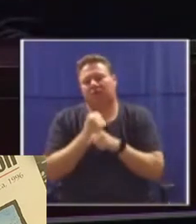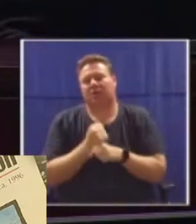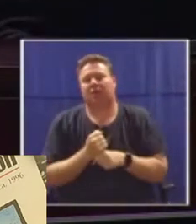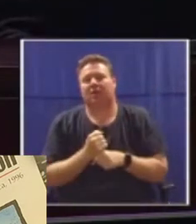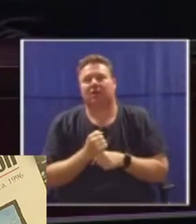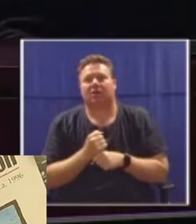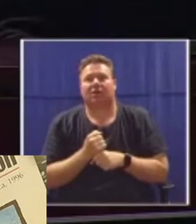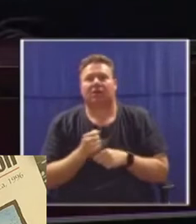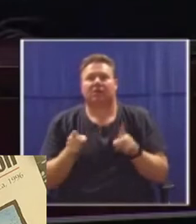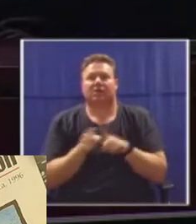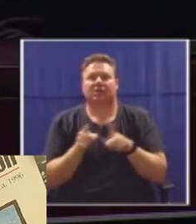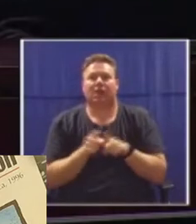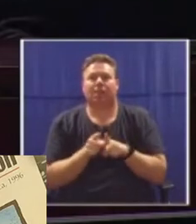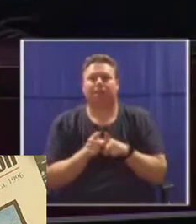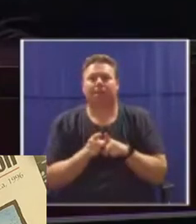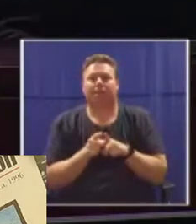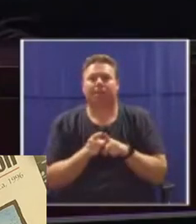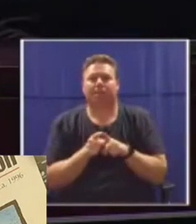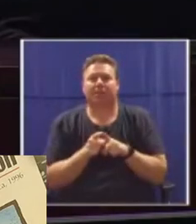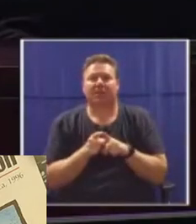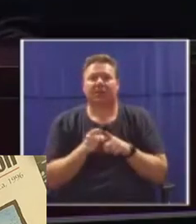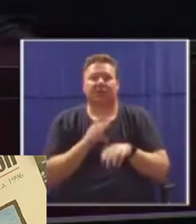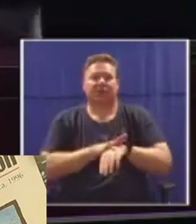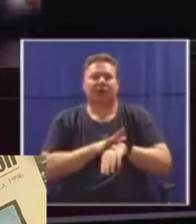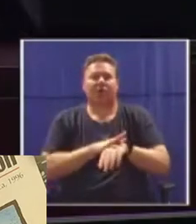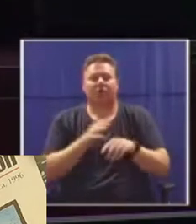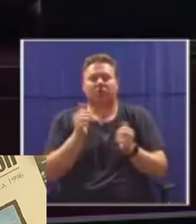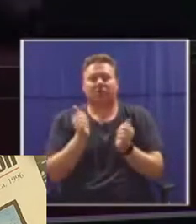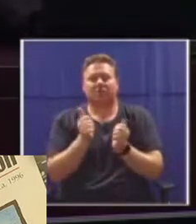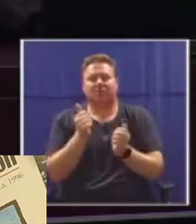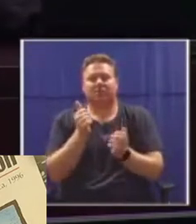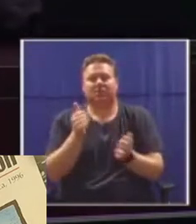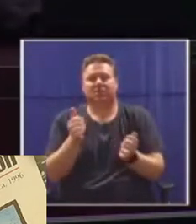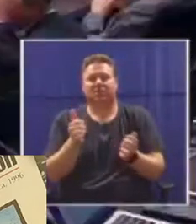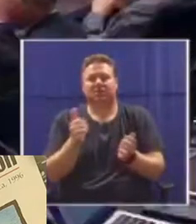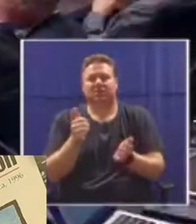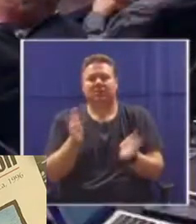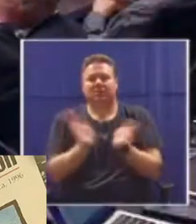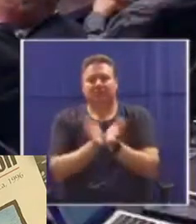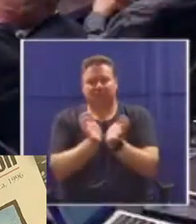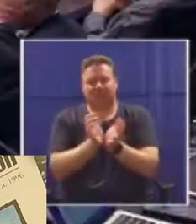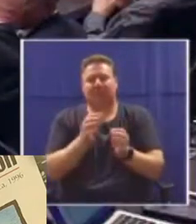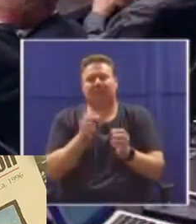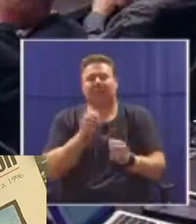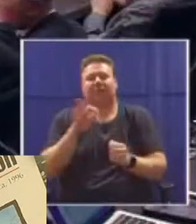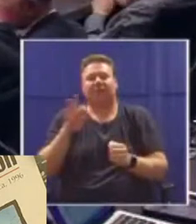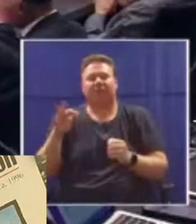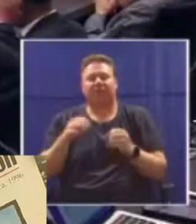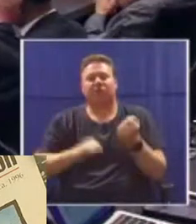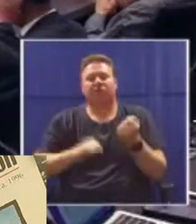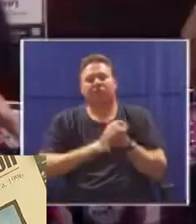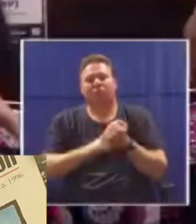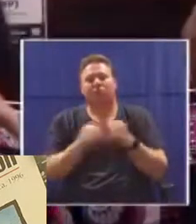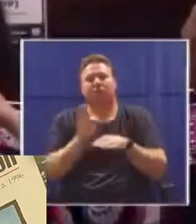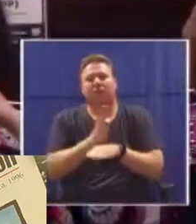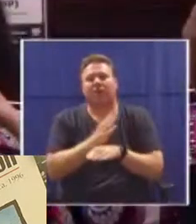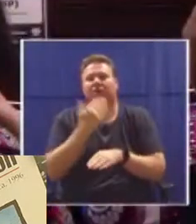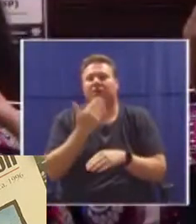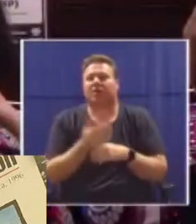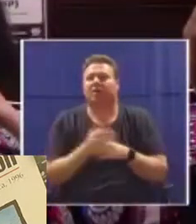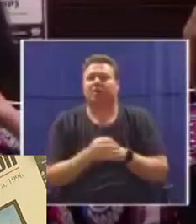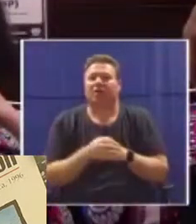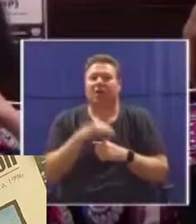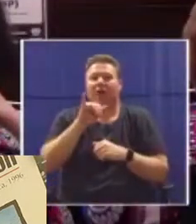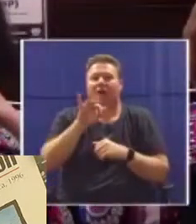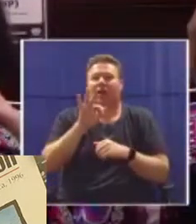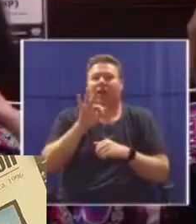estimated preparation time for sittings. The EFF supports the bill. Thank you, Honorable Member. The